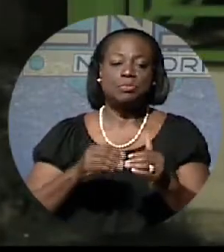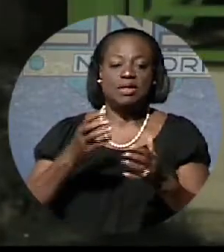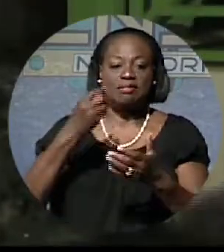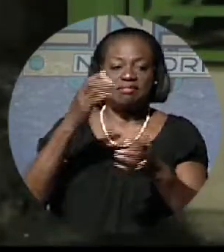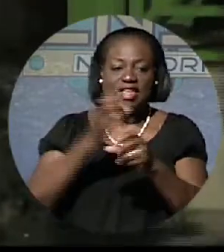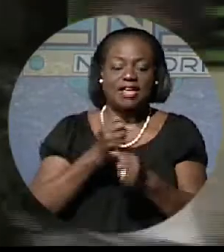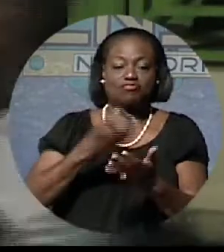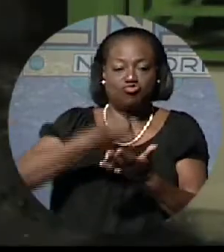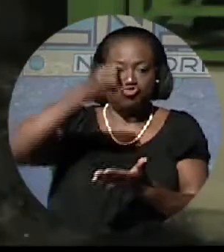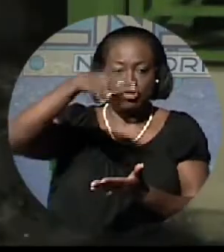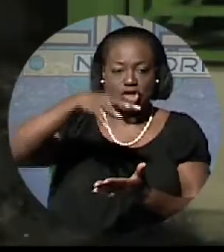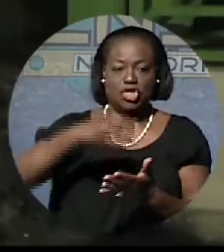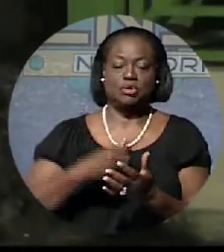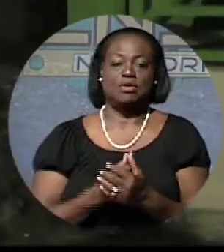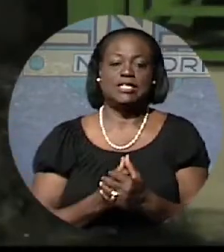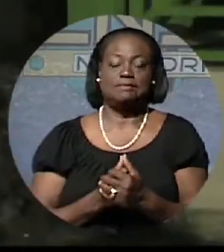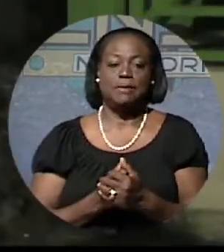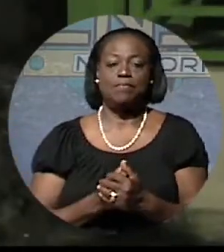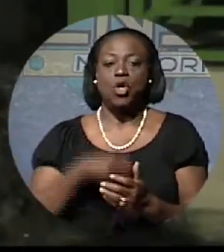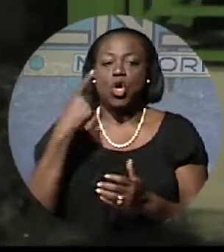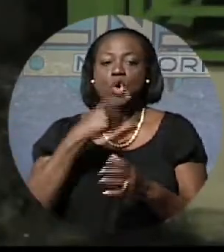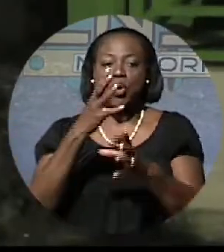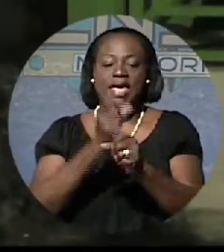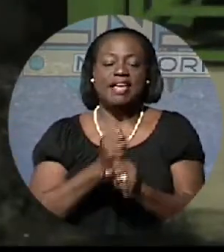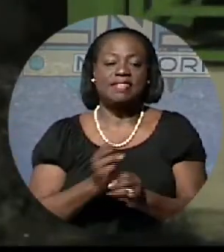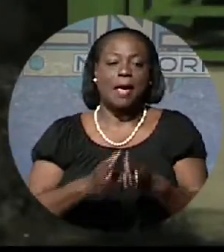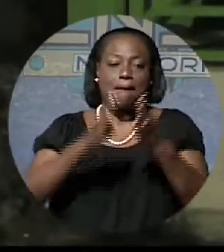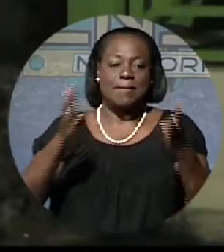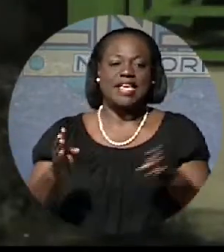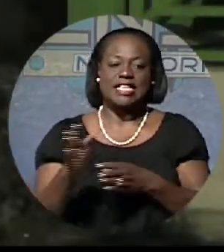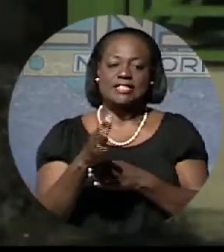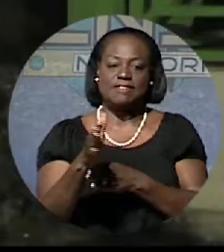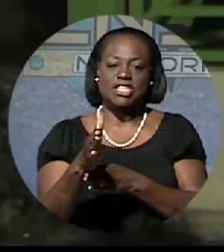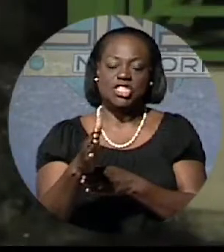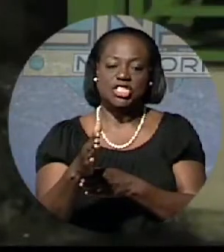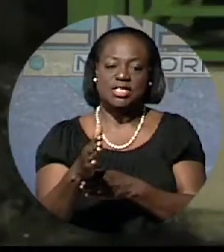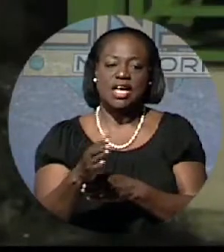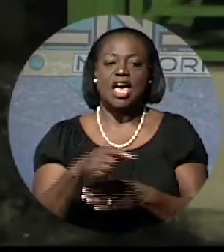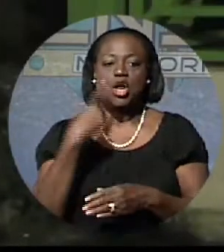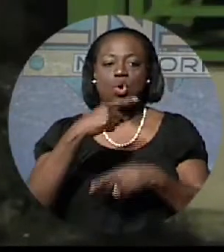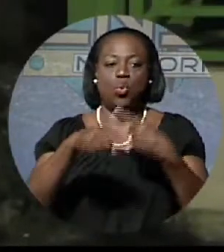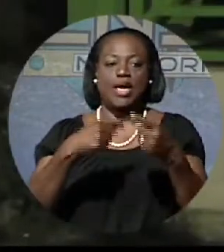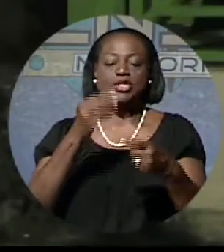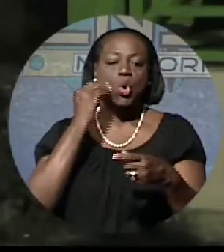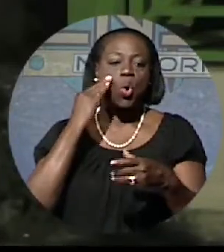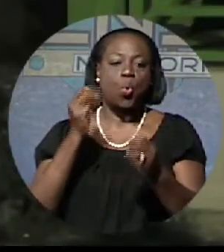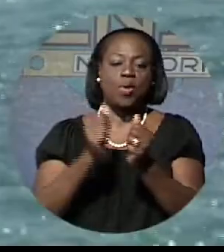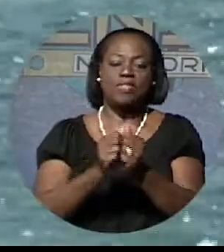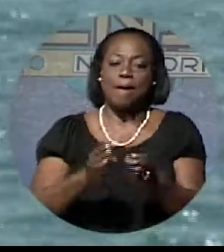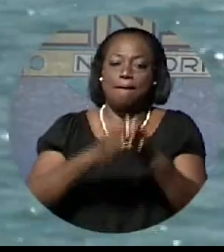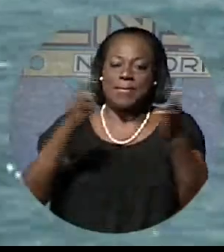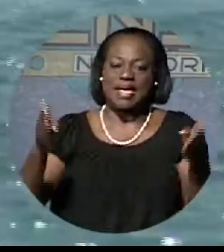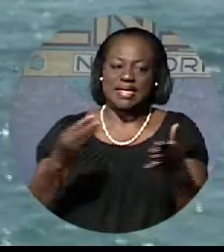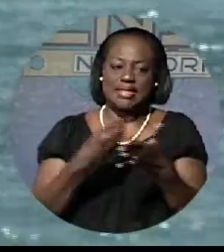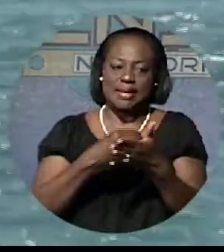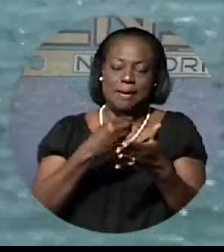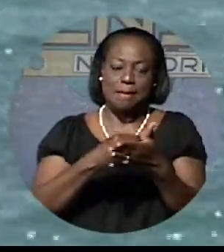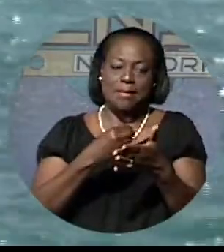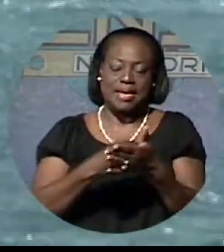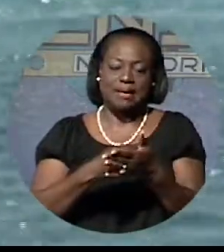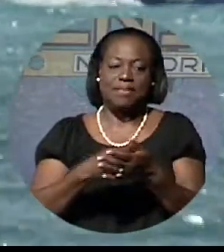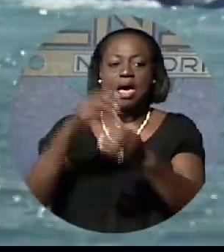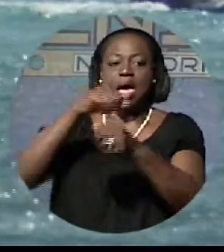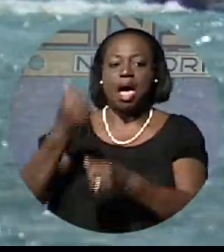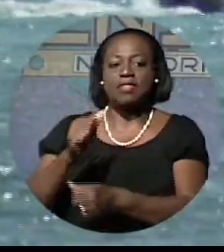snappers and who caught it away with the biggest fish and who also went home with the largest cash prize. In other sporting news